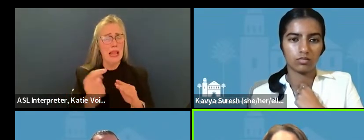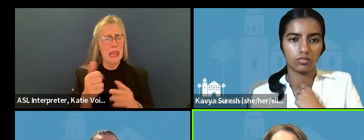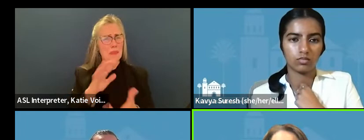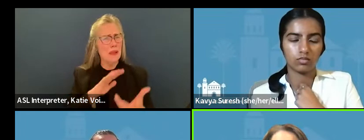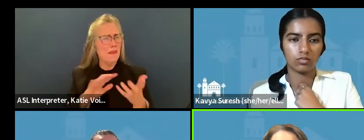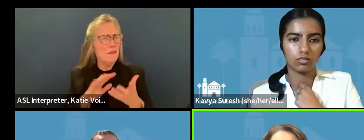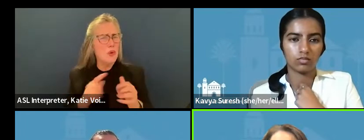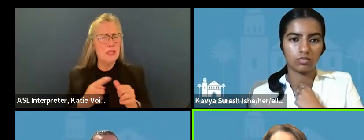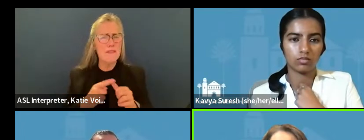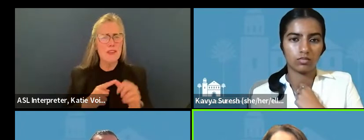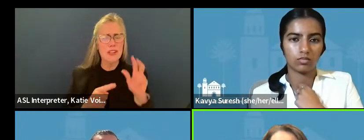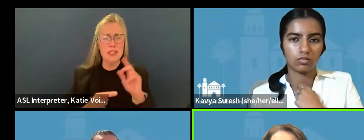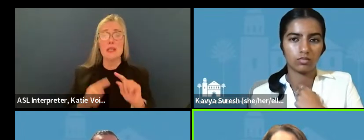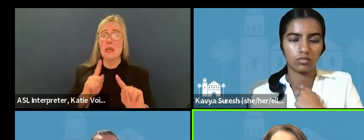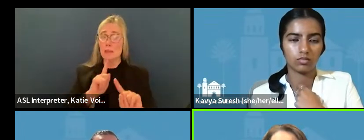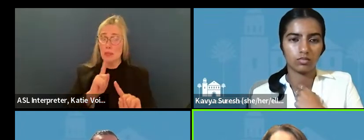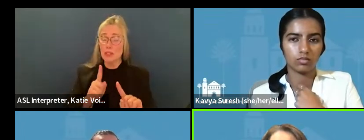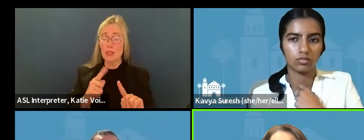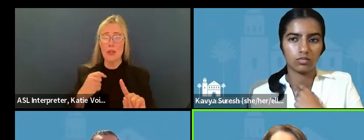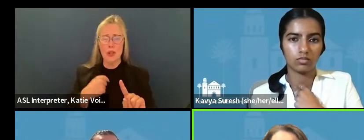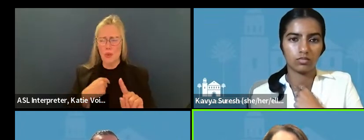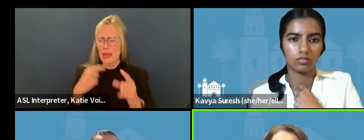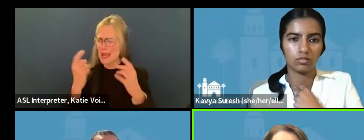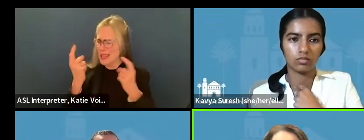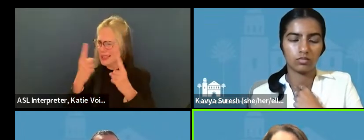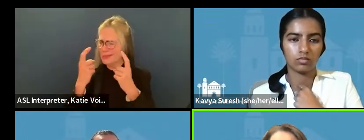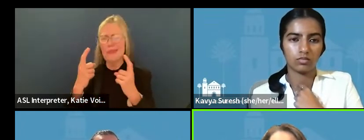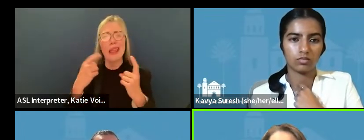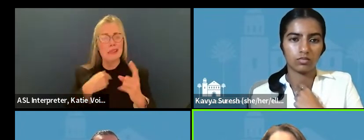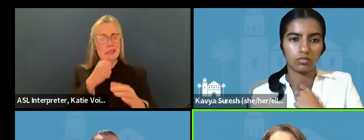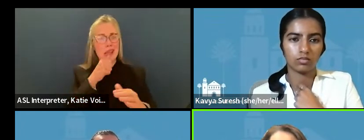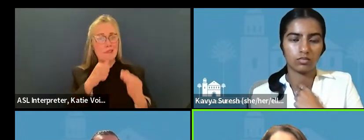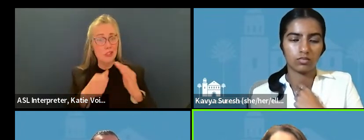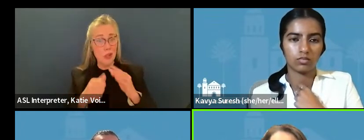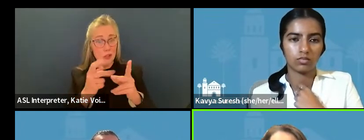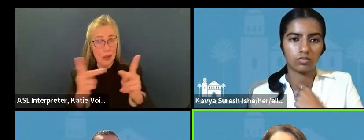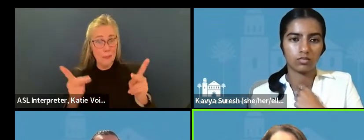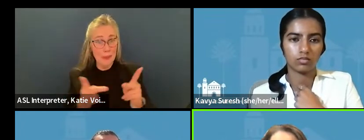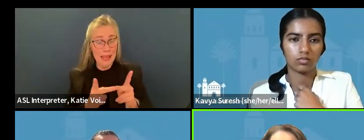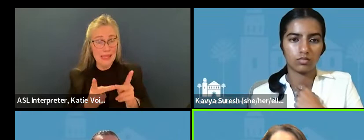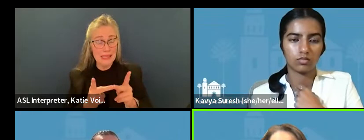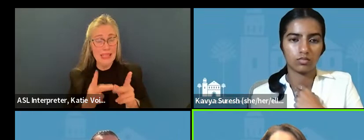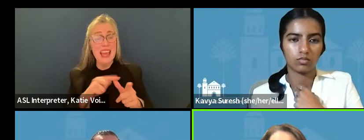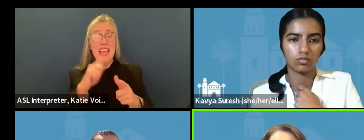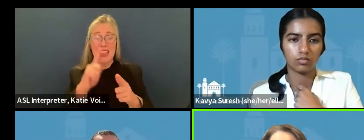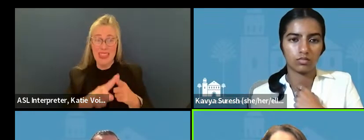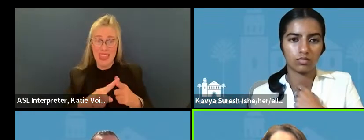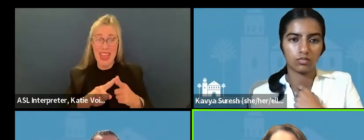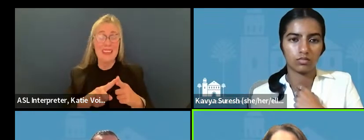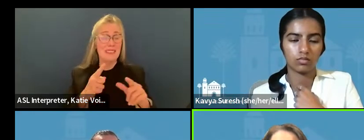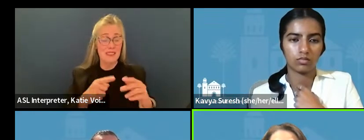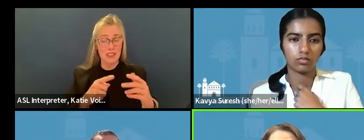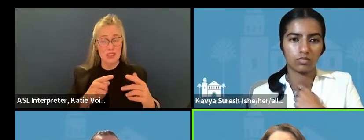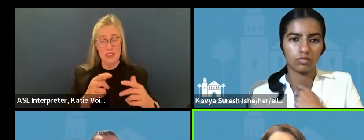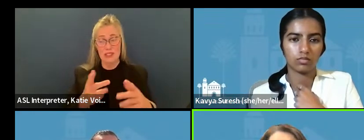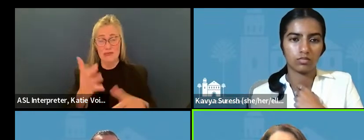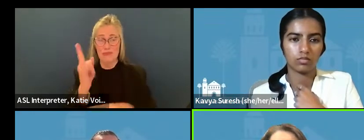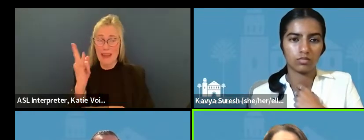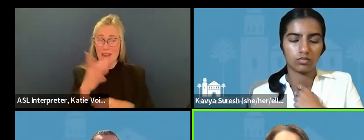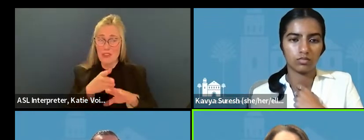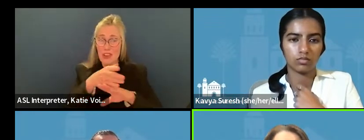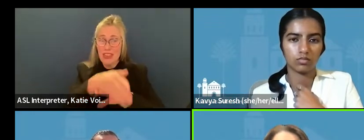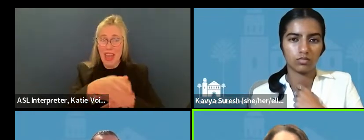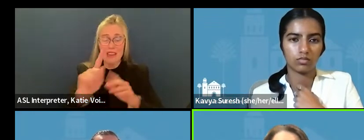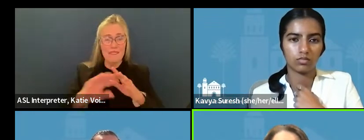confusing. We want to make sure we acknowledge that, we did have a shelter in place, immediately followed by an evacuation and then